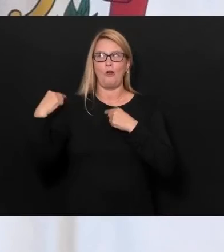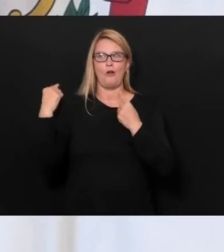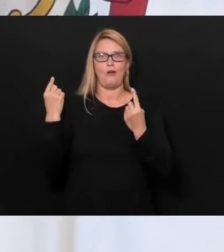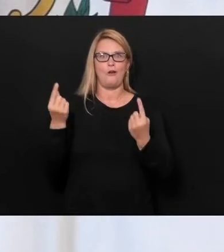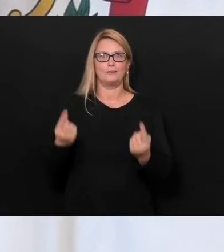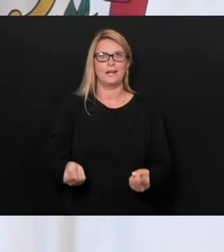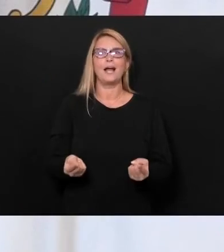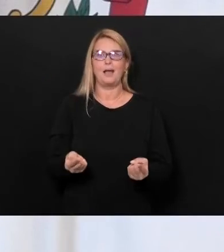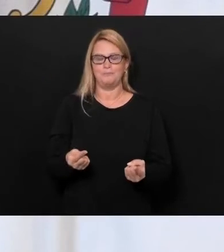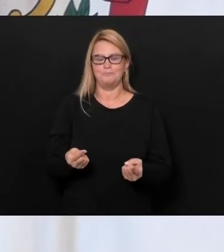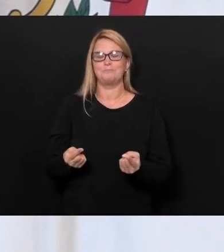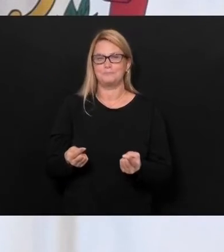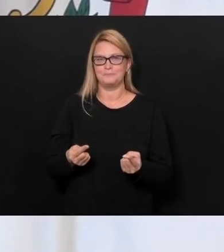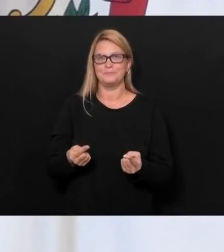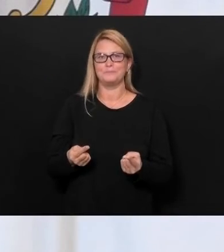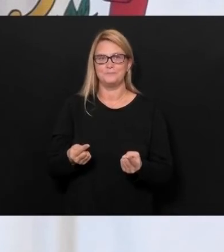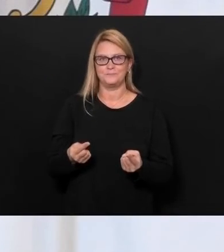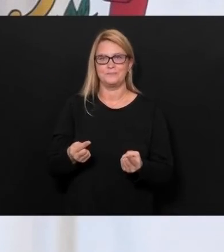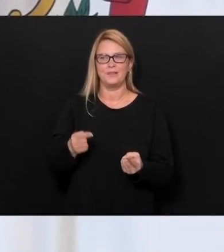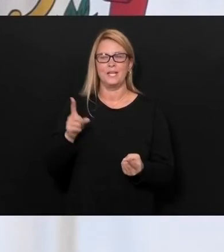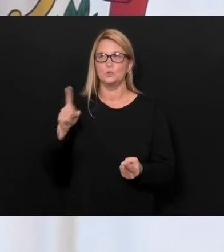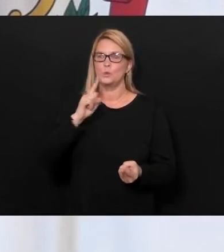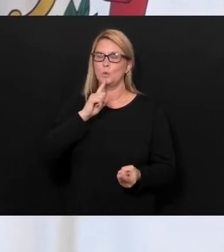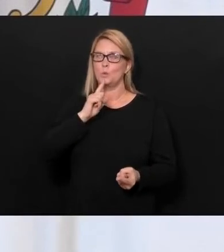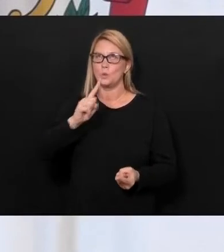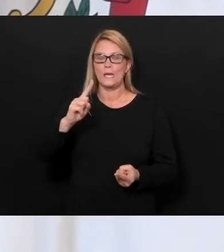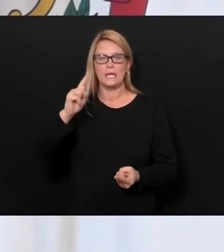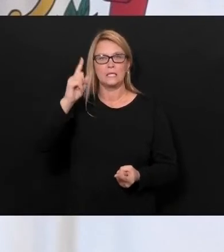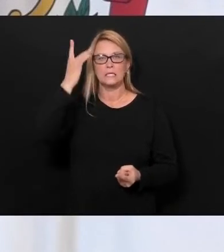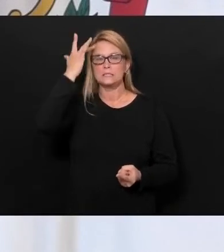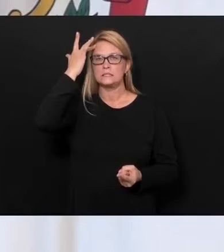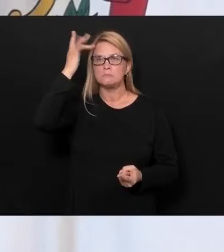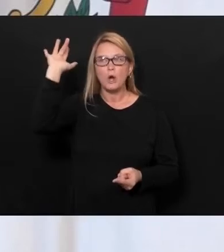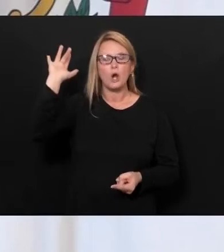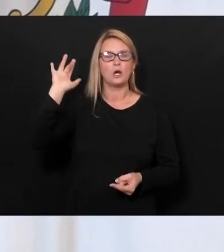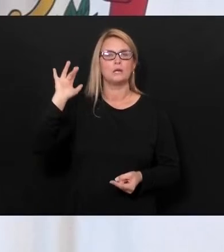forever. He's ingenious in his thoughts. He